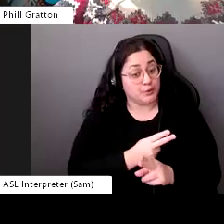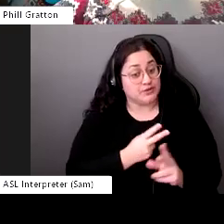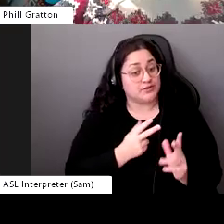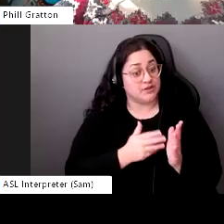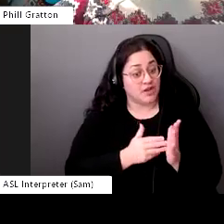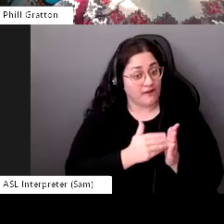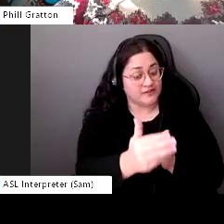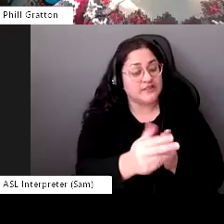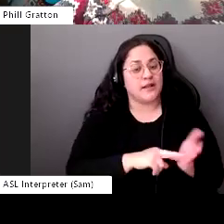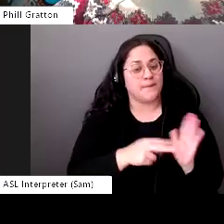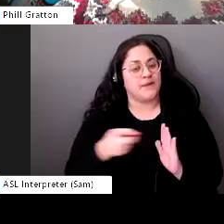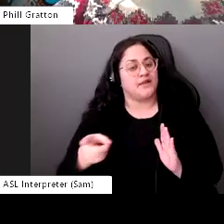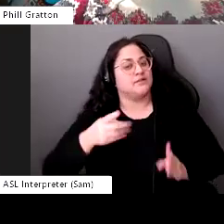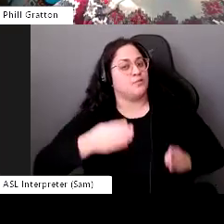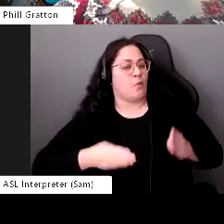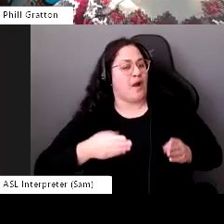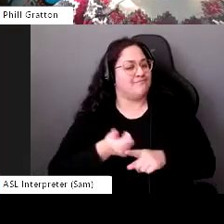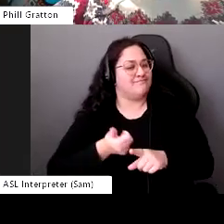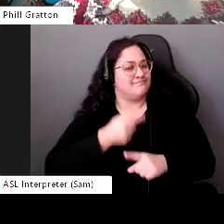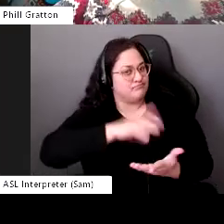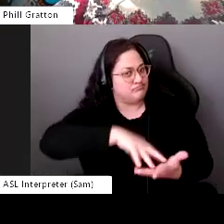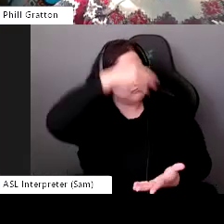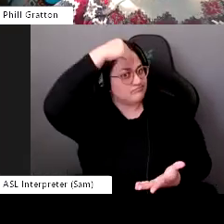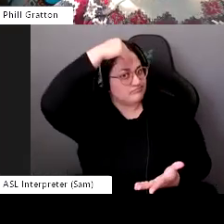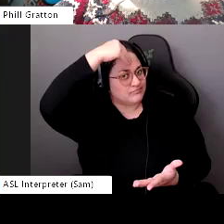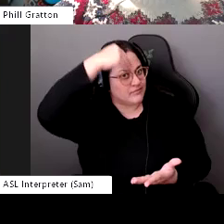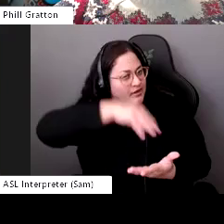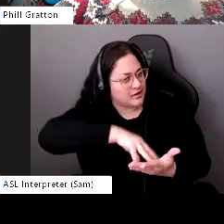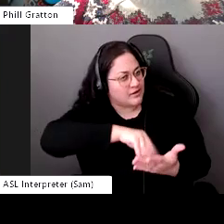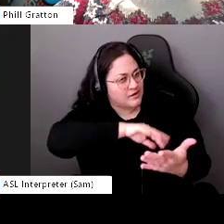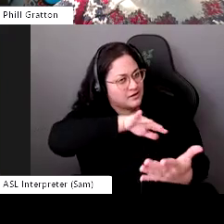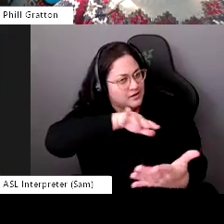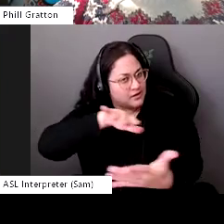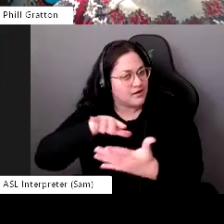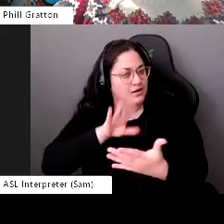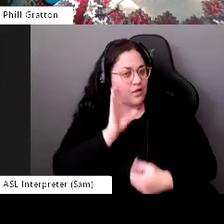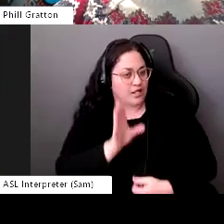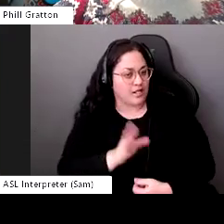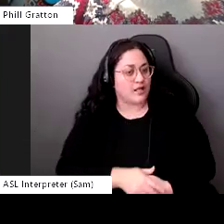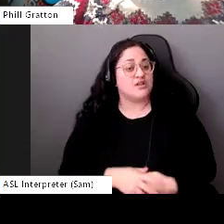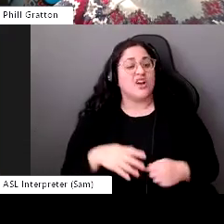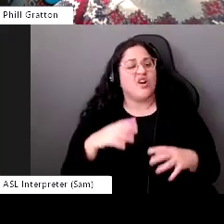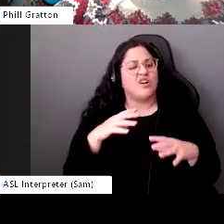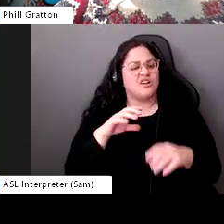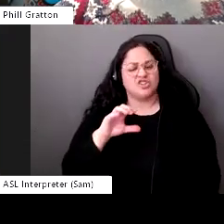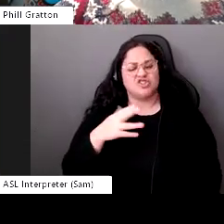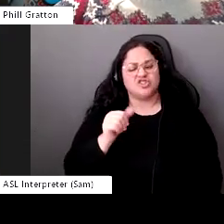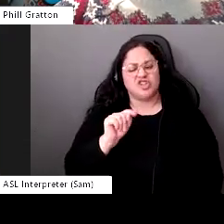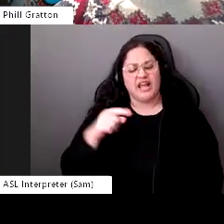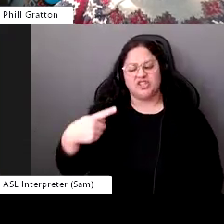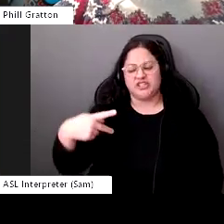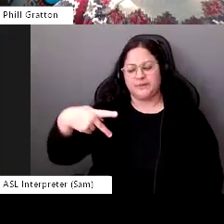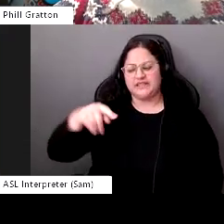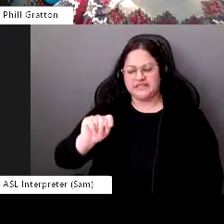In case any of you are wondering what the acronym stands for, GPT stands for Generative Pre-trained